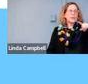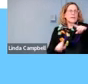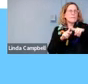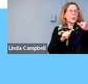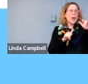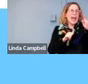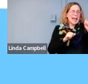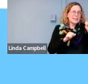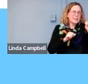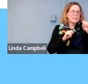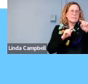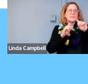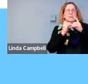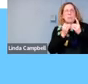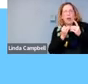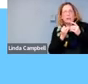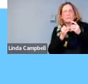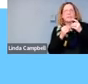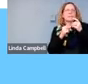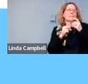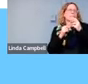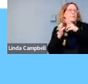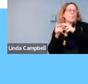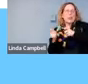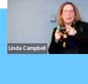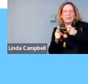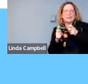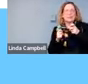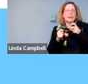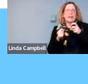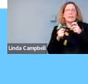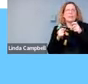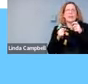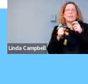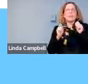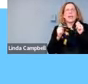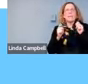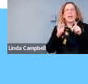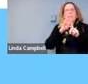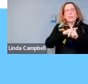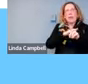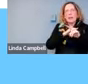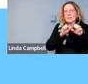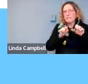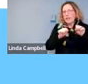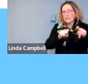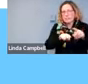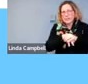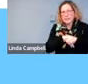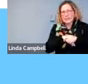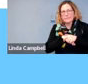through. And so these are a few apps and departments, regulatory